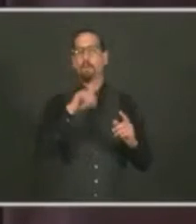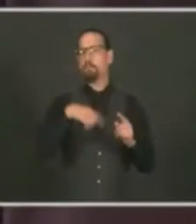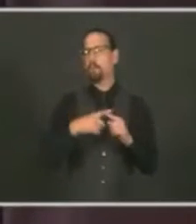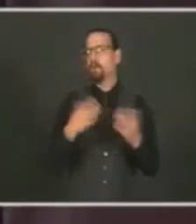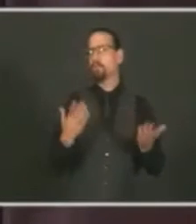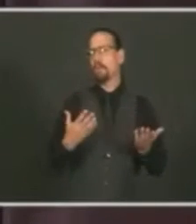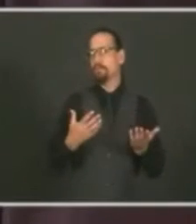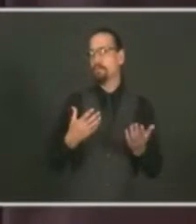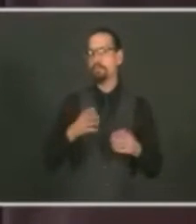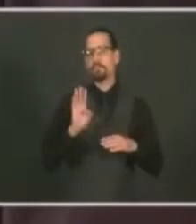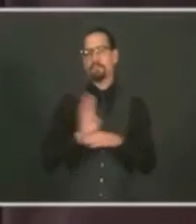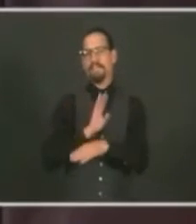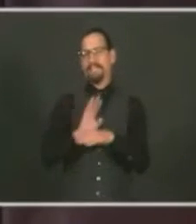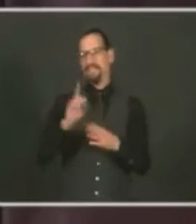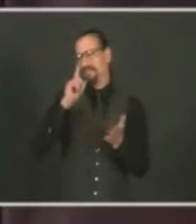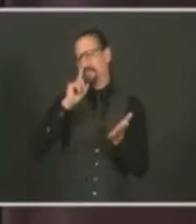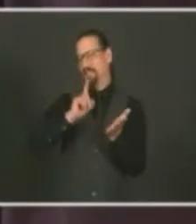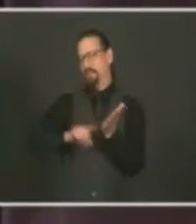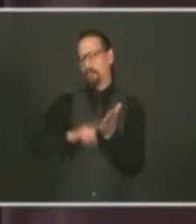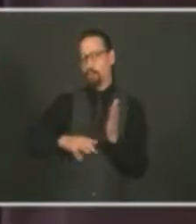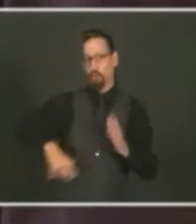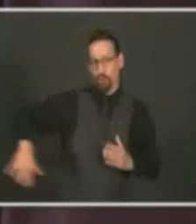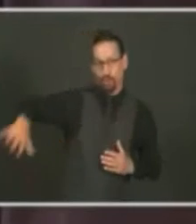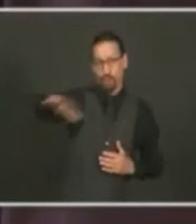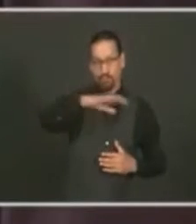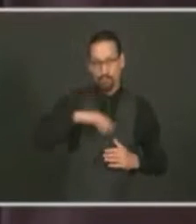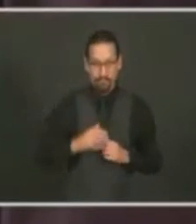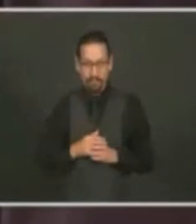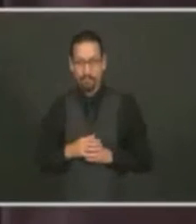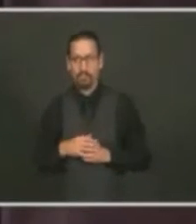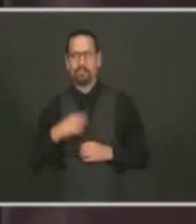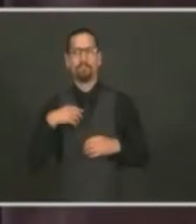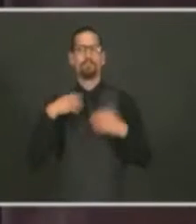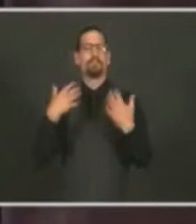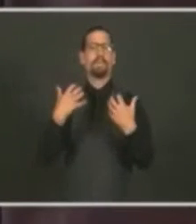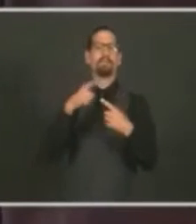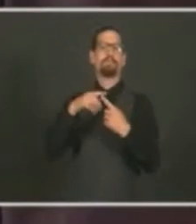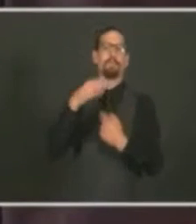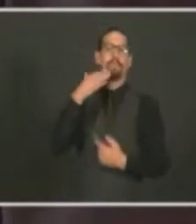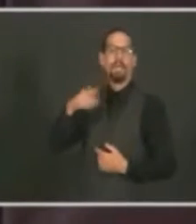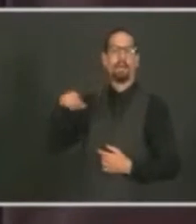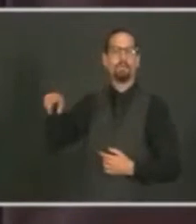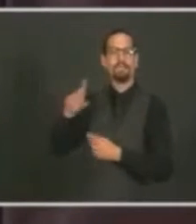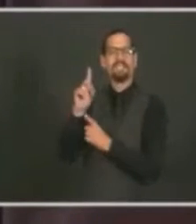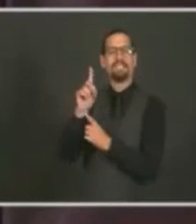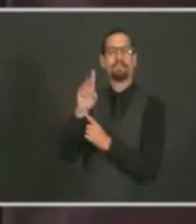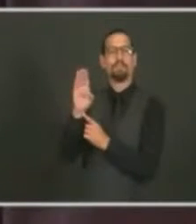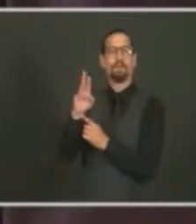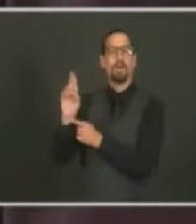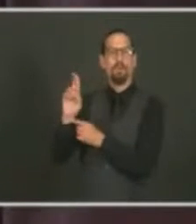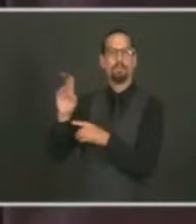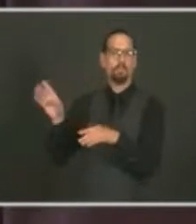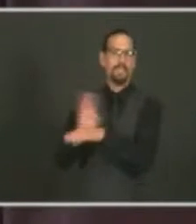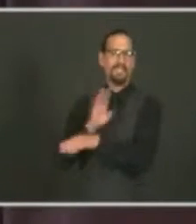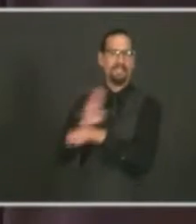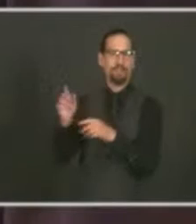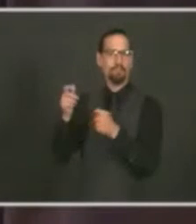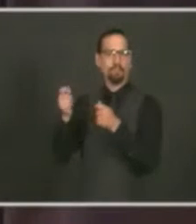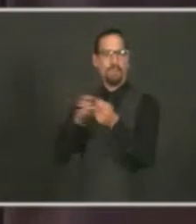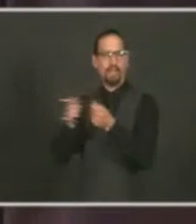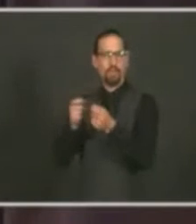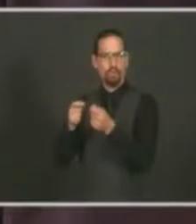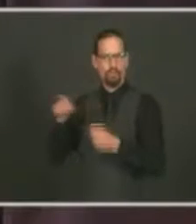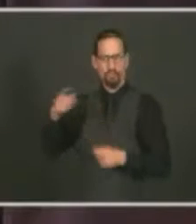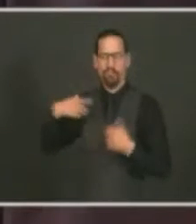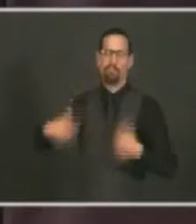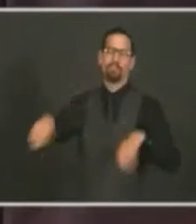Department of Business Regulation for doing a fantastic job. It's not a fun job, but they're doing it, and they're doing a terrific job.